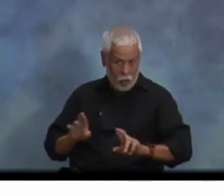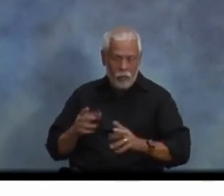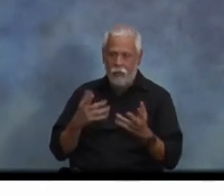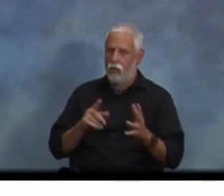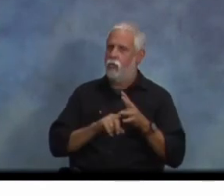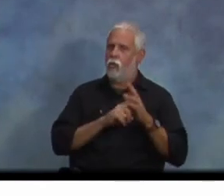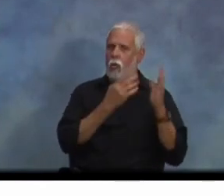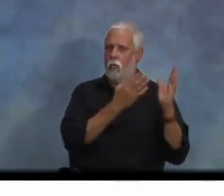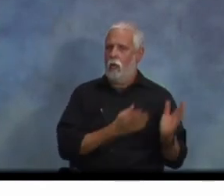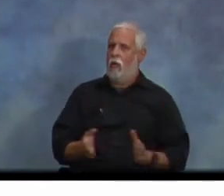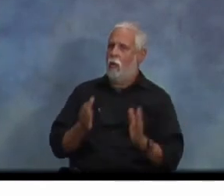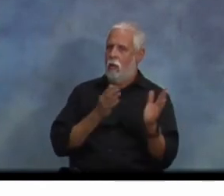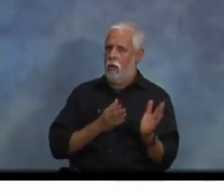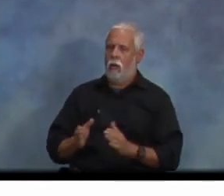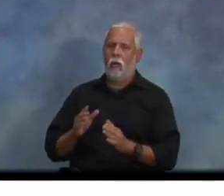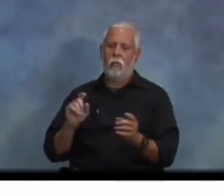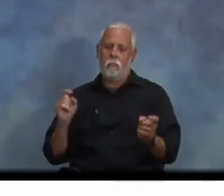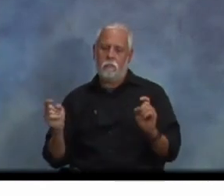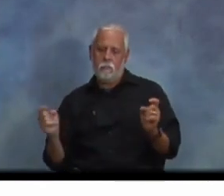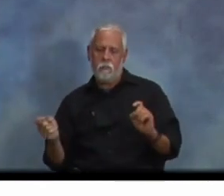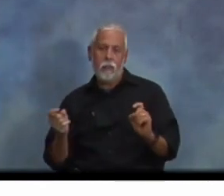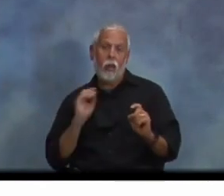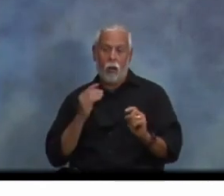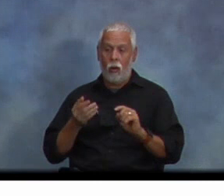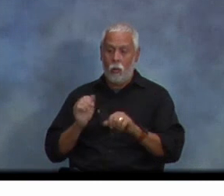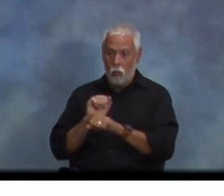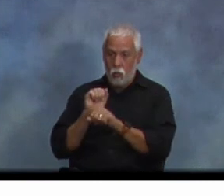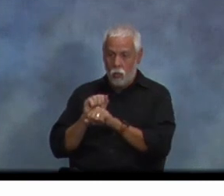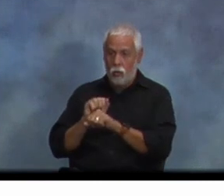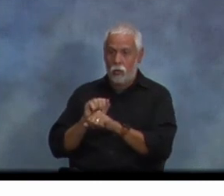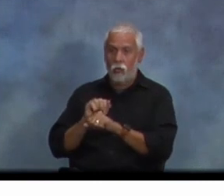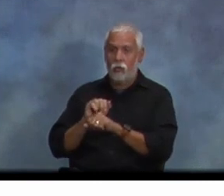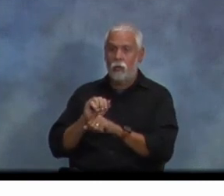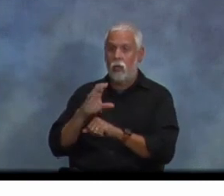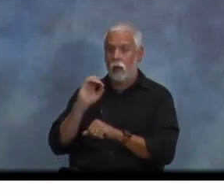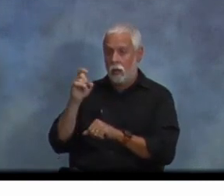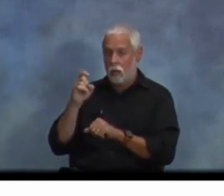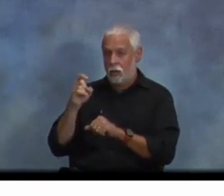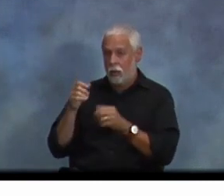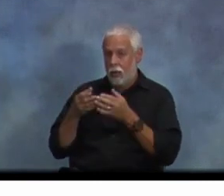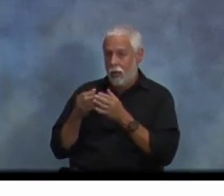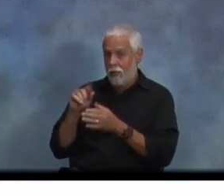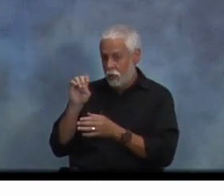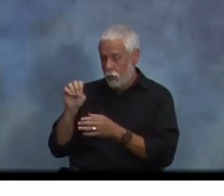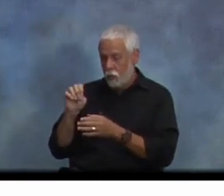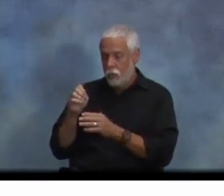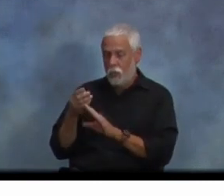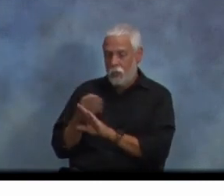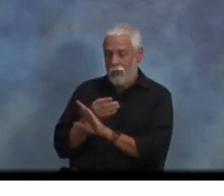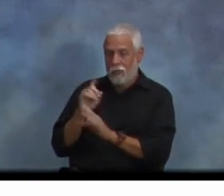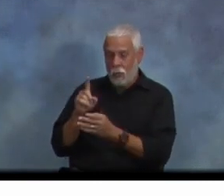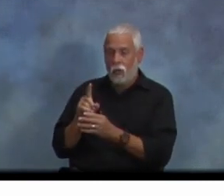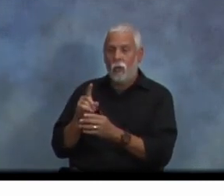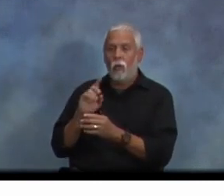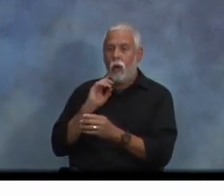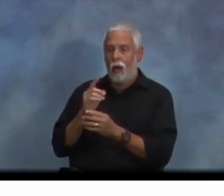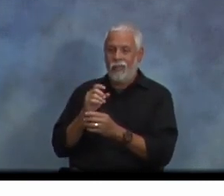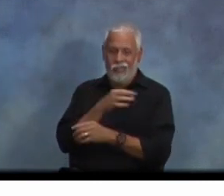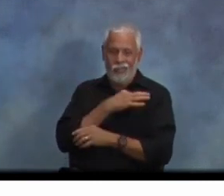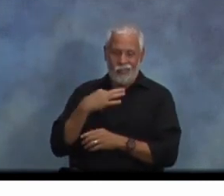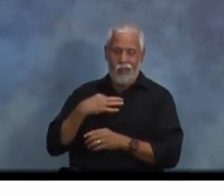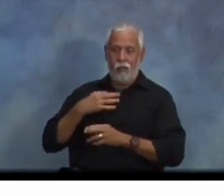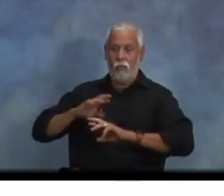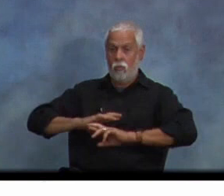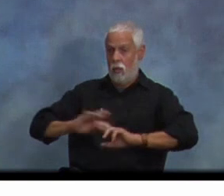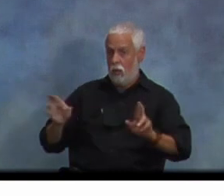started planning for modifying our operations at our 40 Cox location in the week prior so that our existing staff will